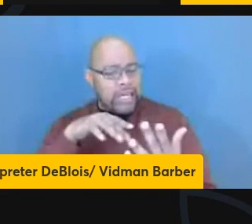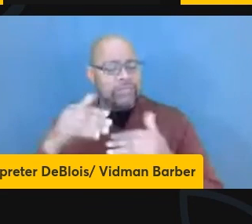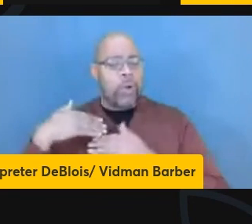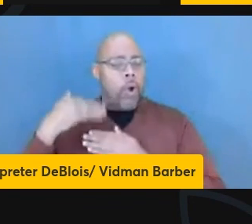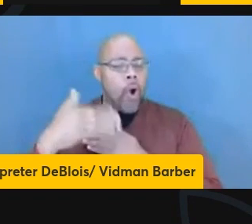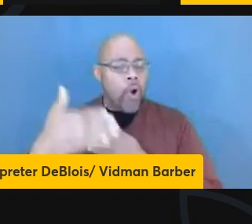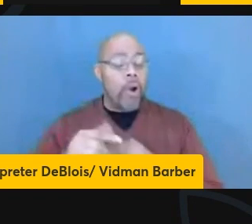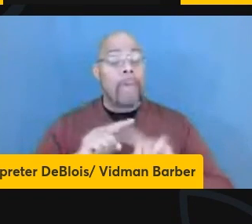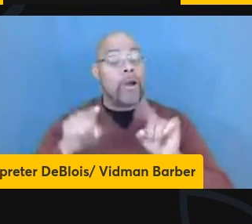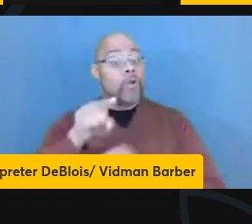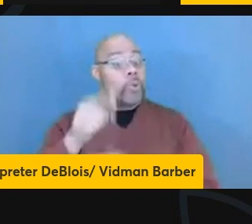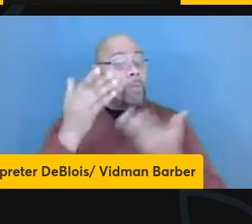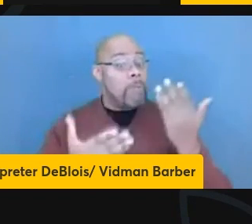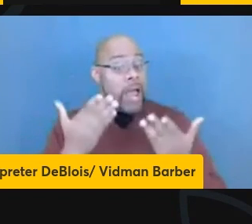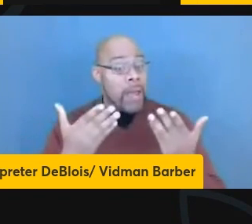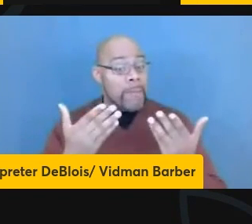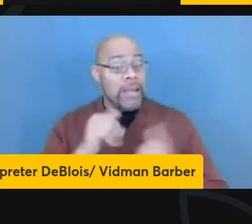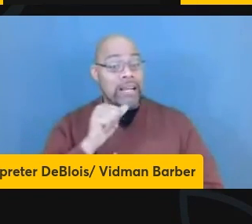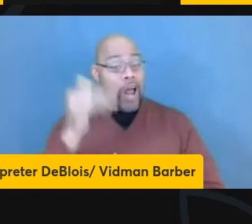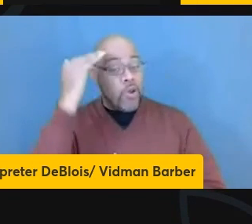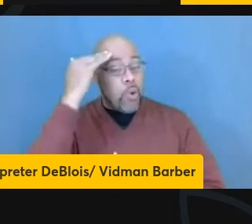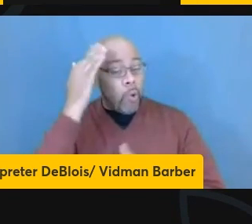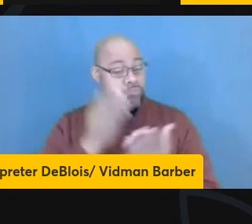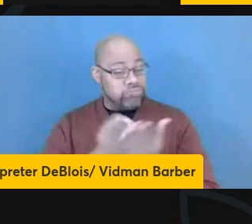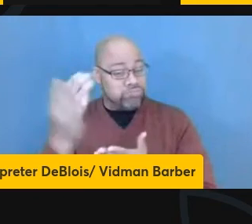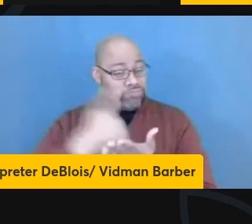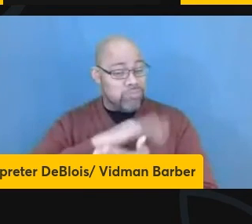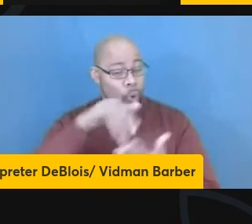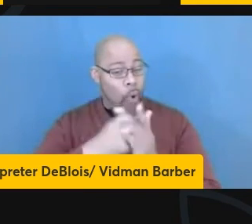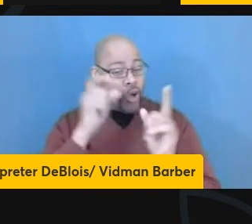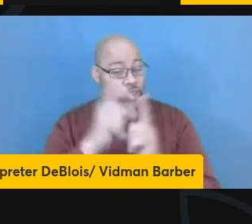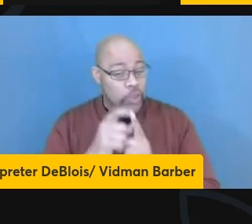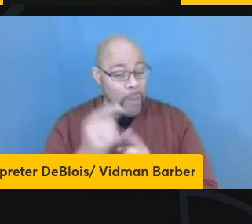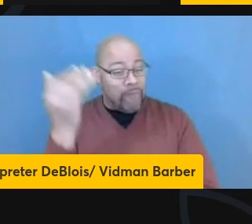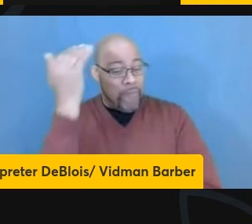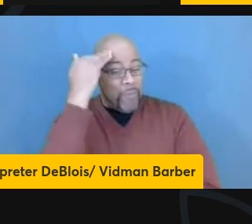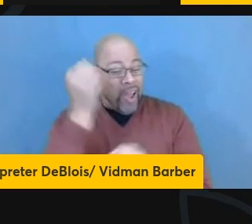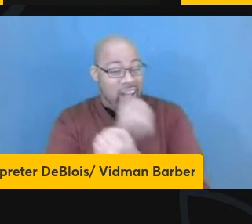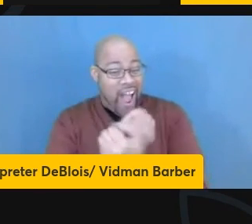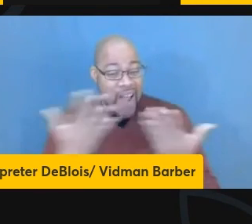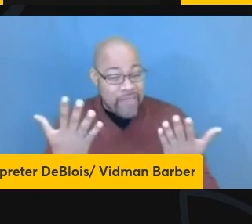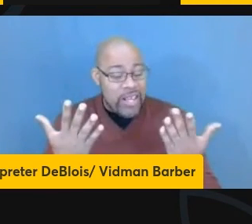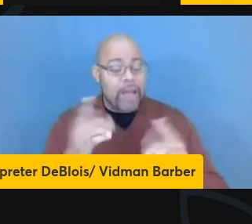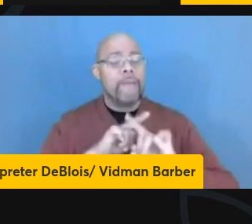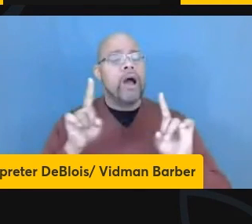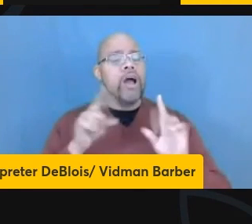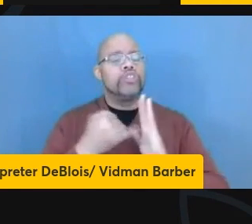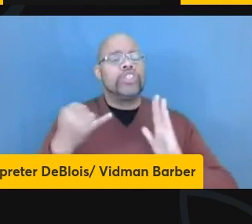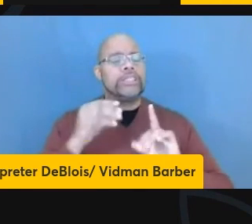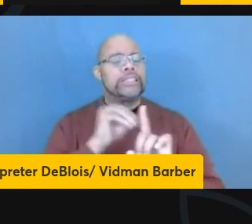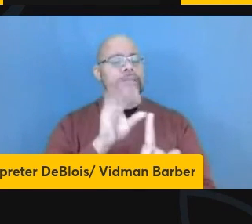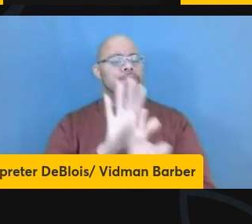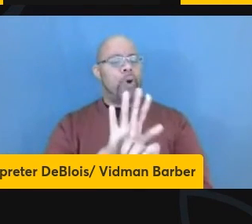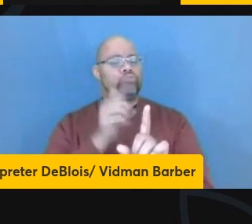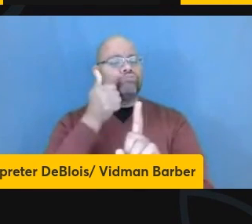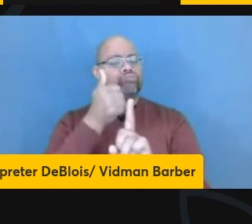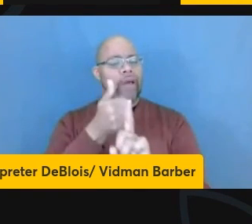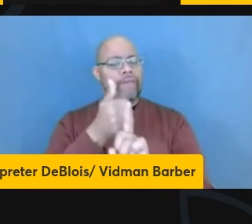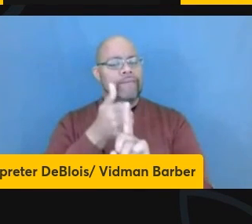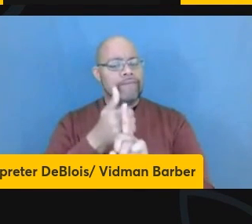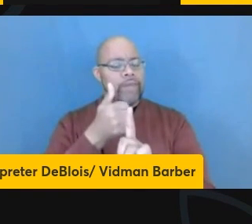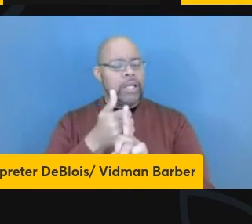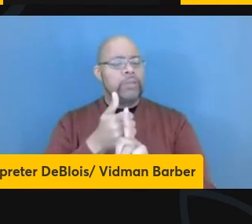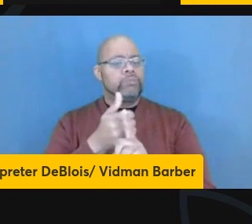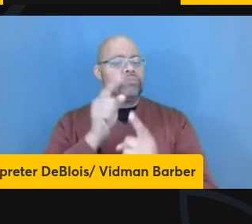Although you may not know all of the terms and be familiar with everything, but just exposing yourself